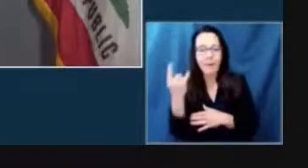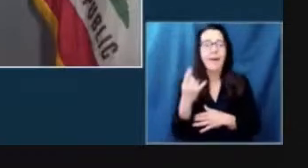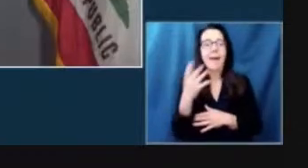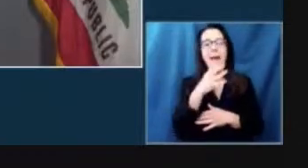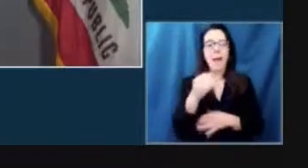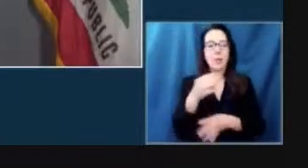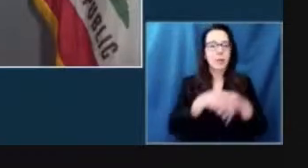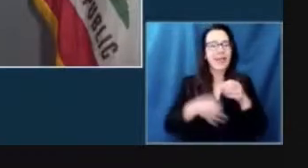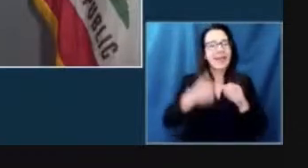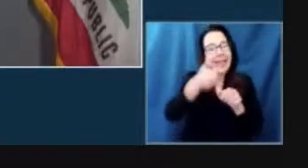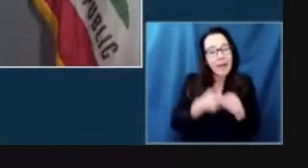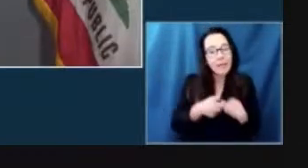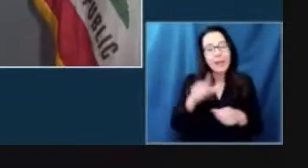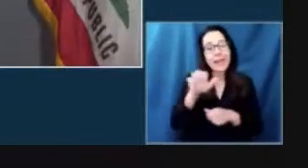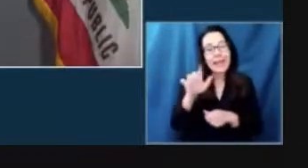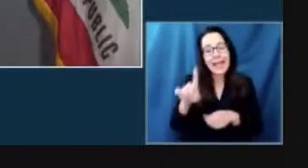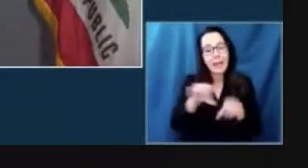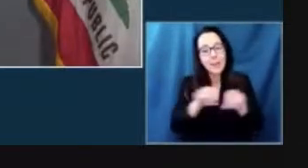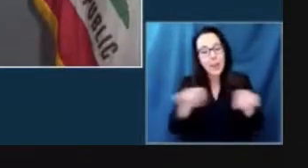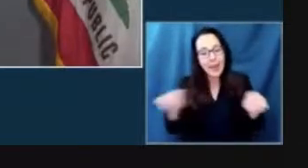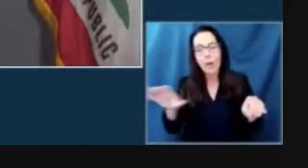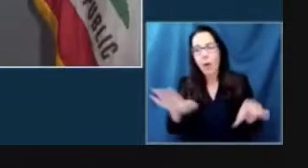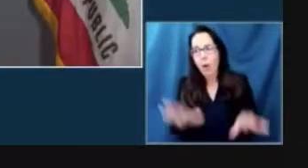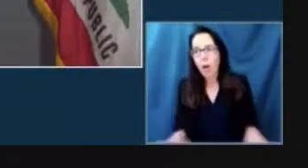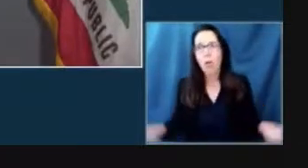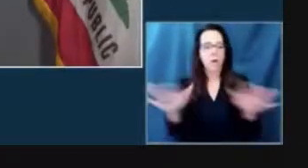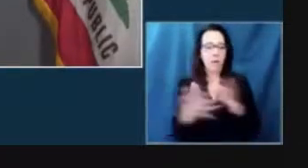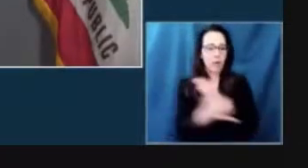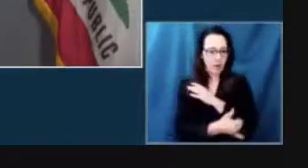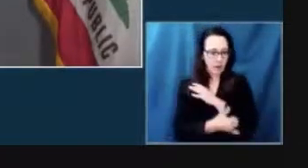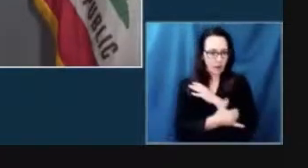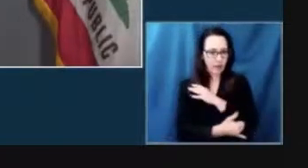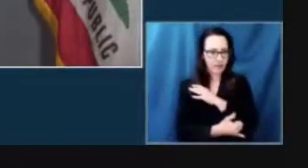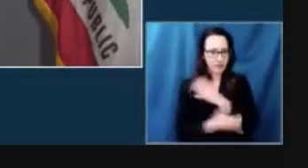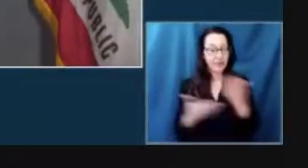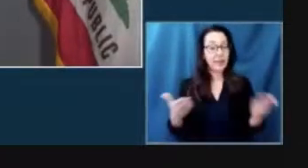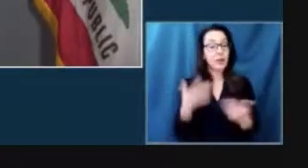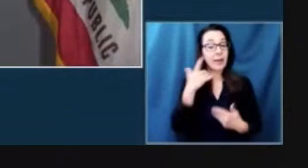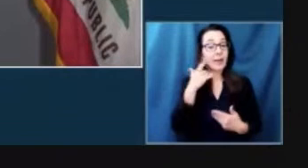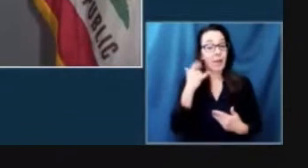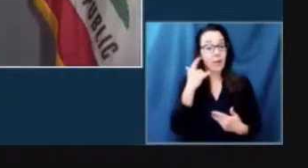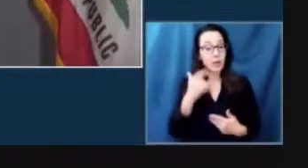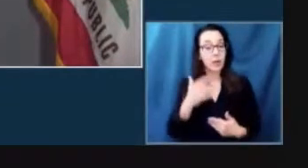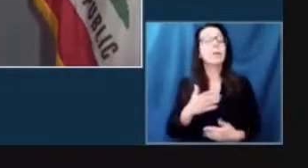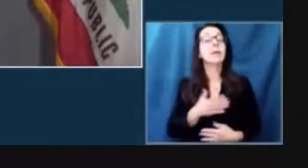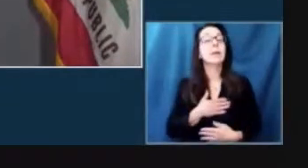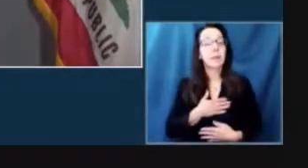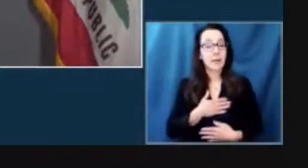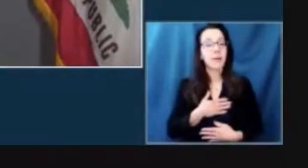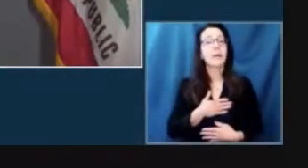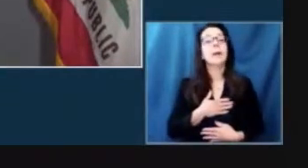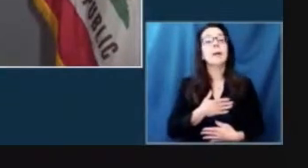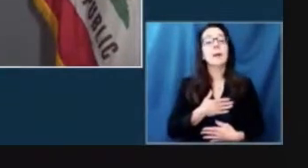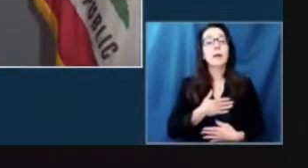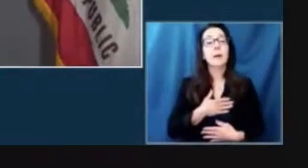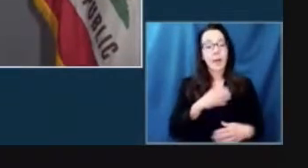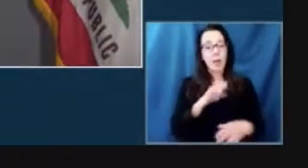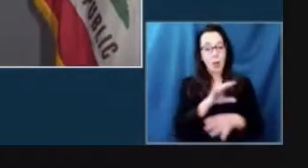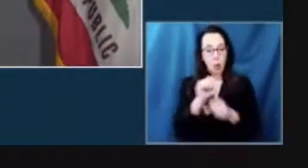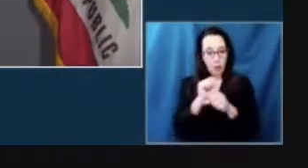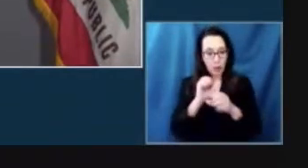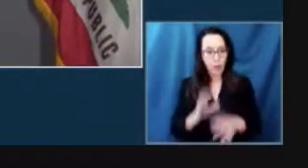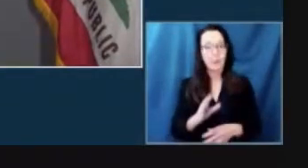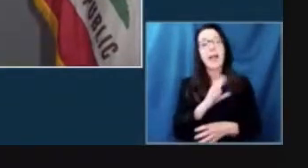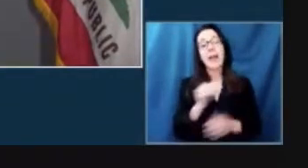in the country. Here in California, my colleagues and I in the Senate Democratic Caucus, together with Speaker Anthony